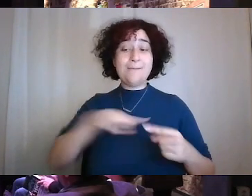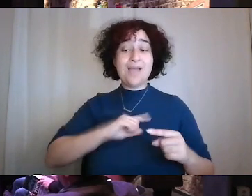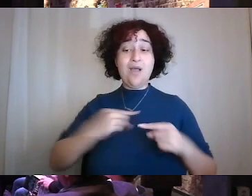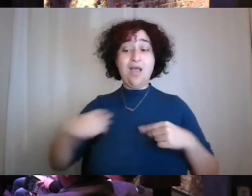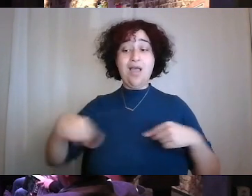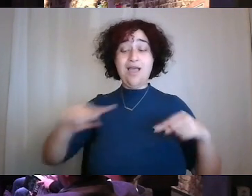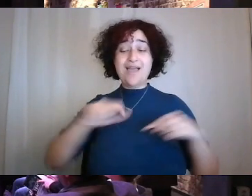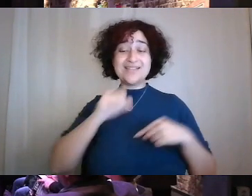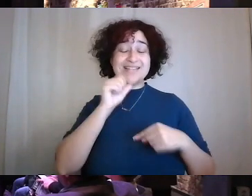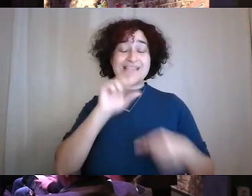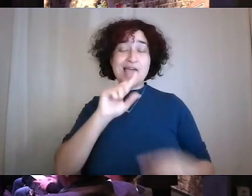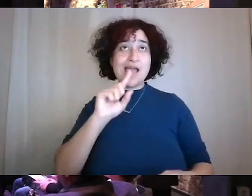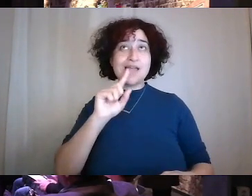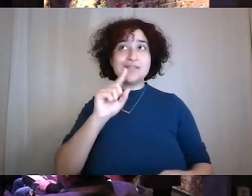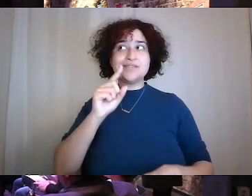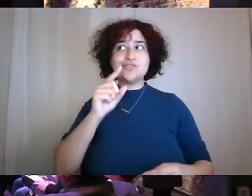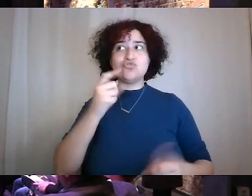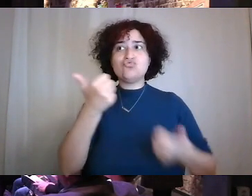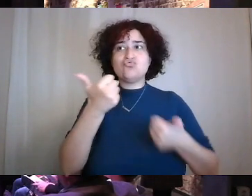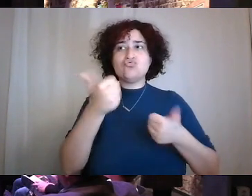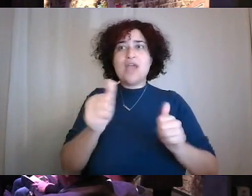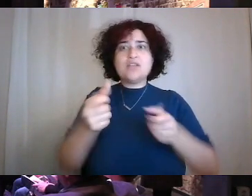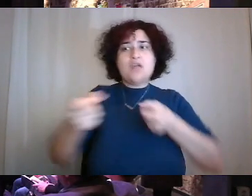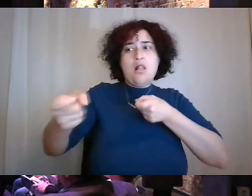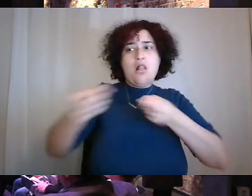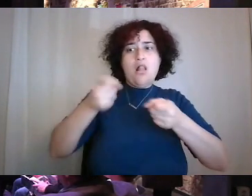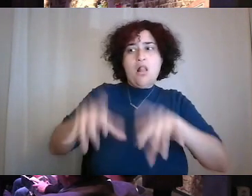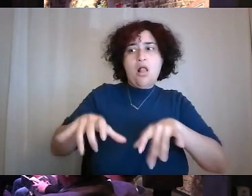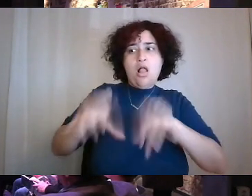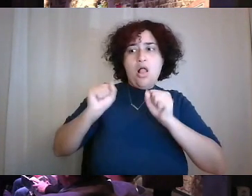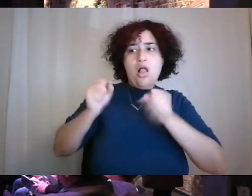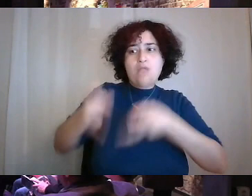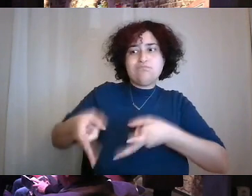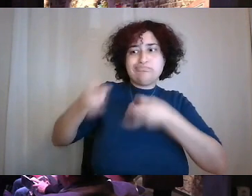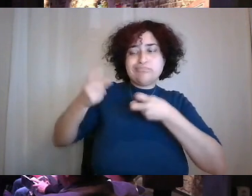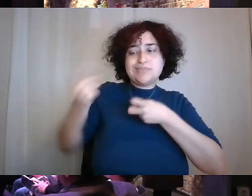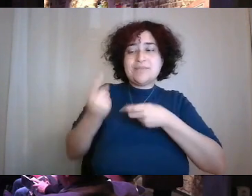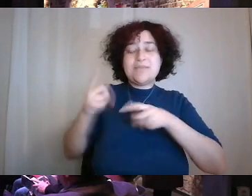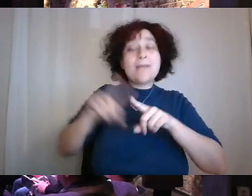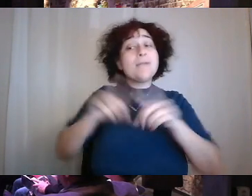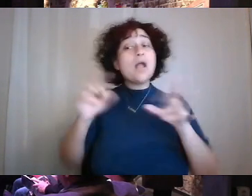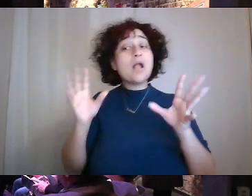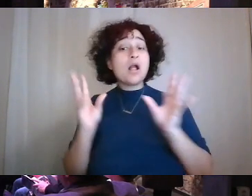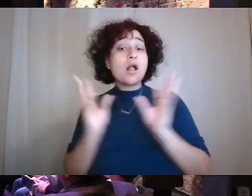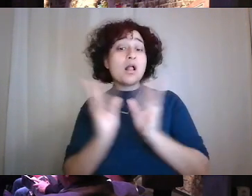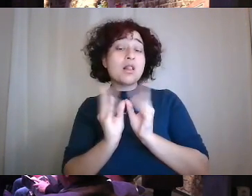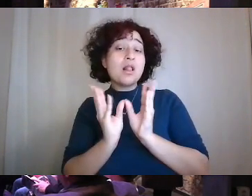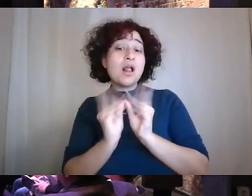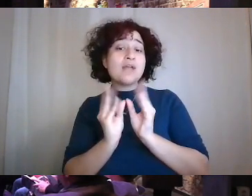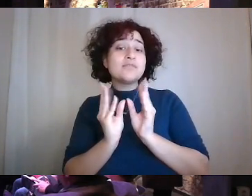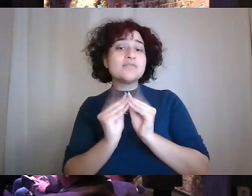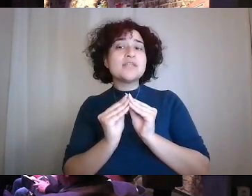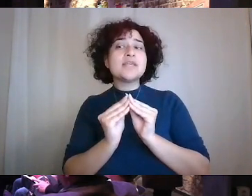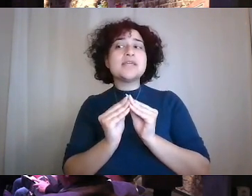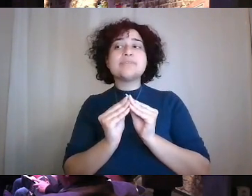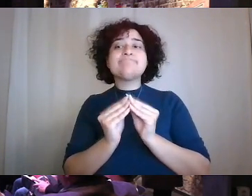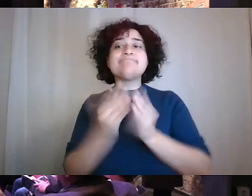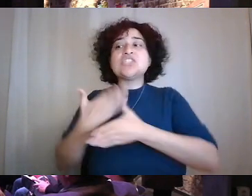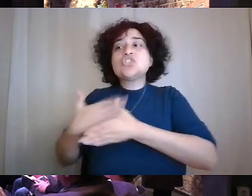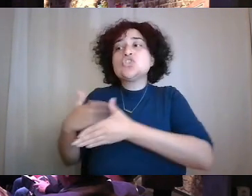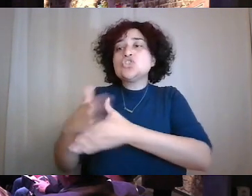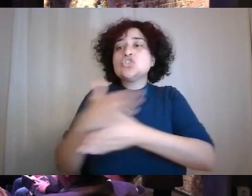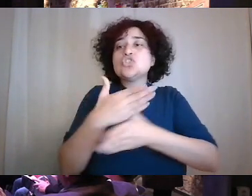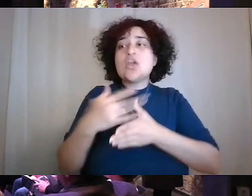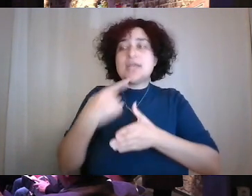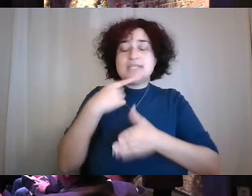a thing, but collectively taking ownership of it and saying, yes, I am part of building this with